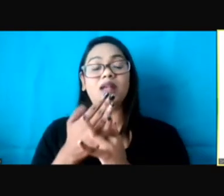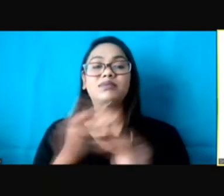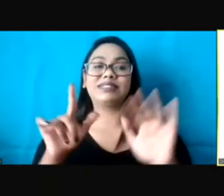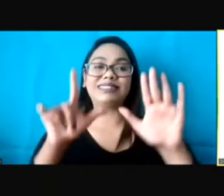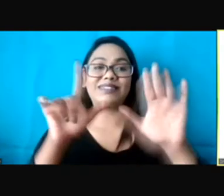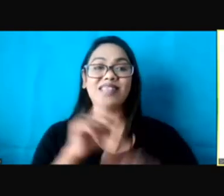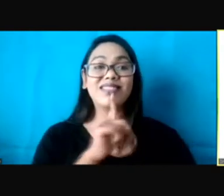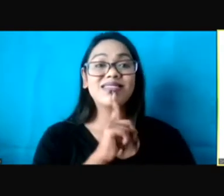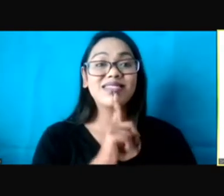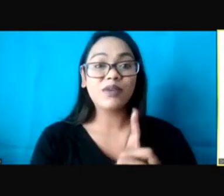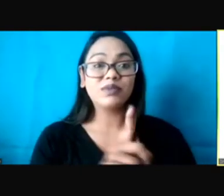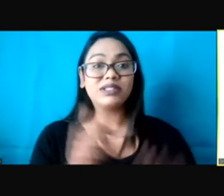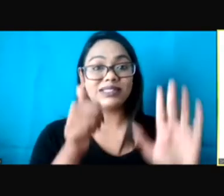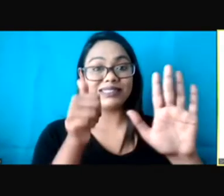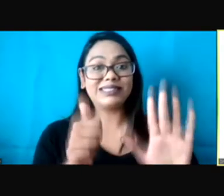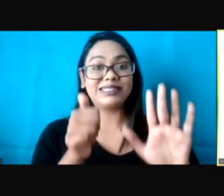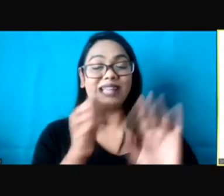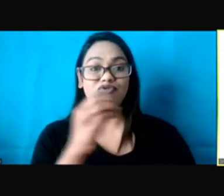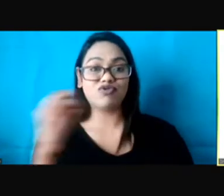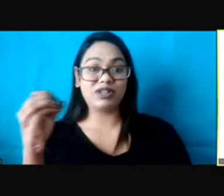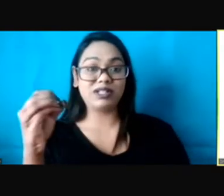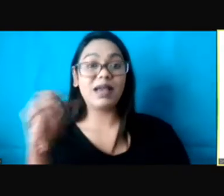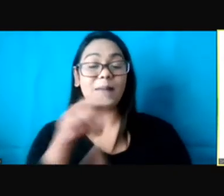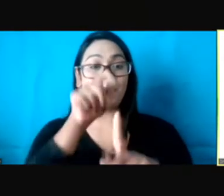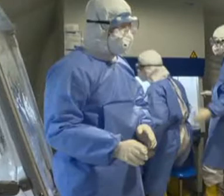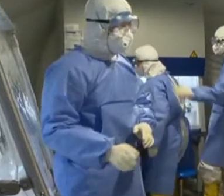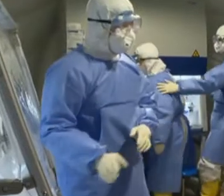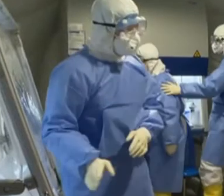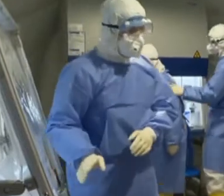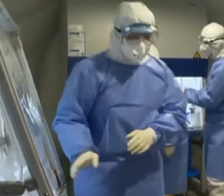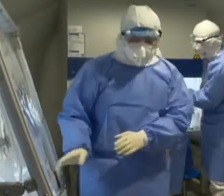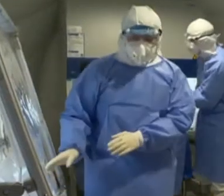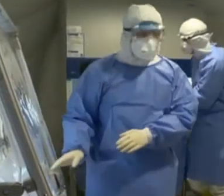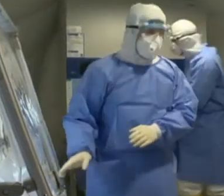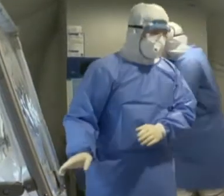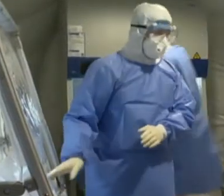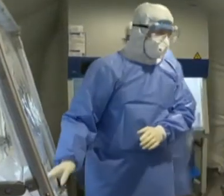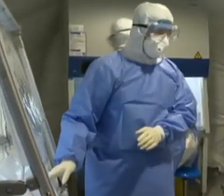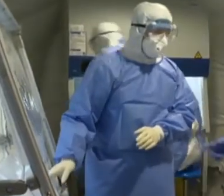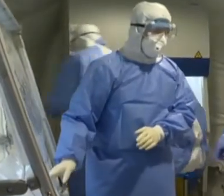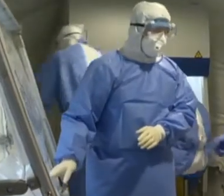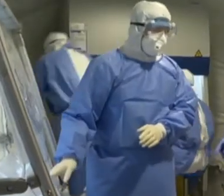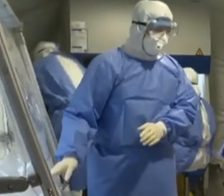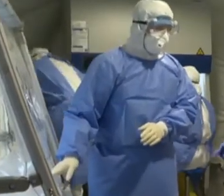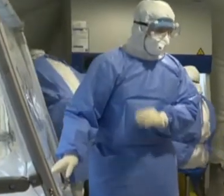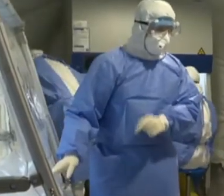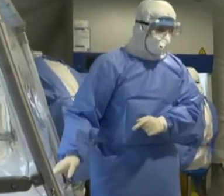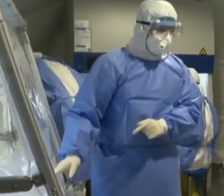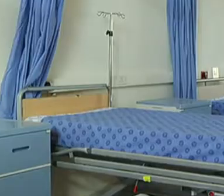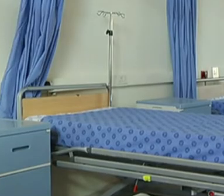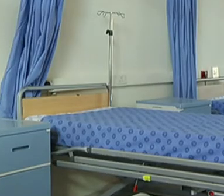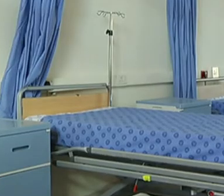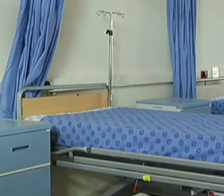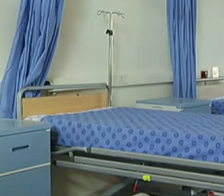7,600 patients admitted as a result of COVID. Izibalo zakamuva zikhombisa ukuthi eGauteng singase